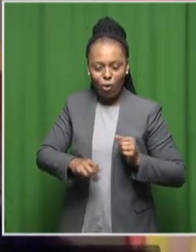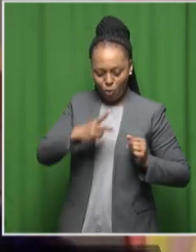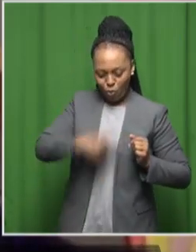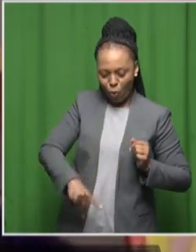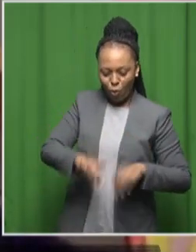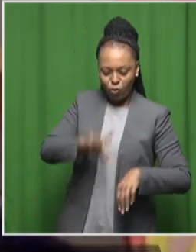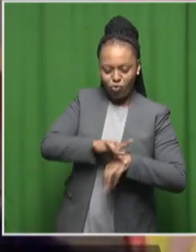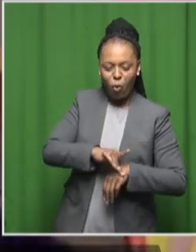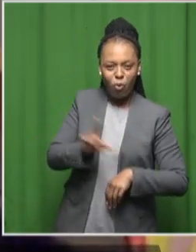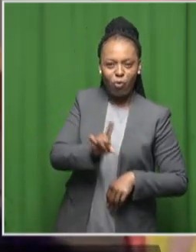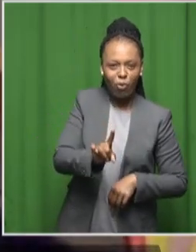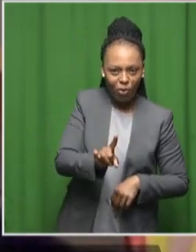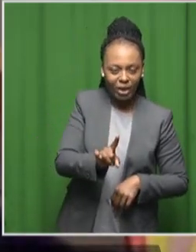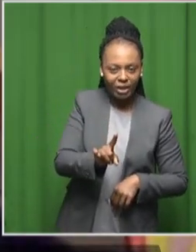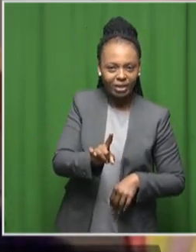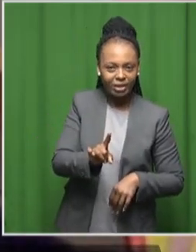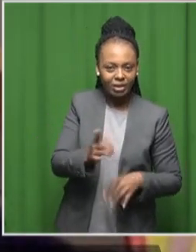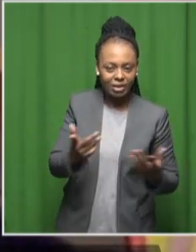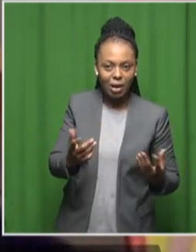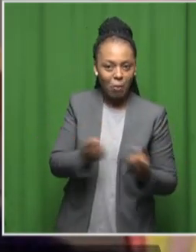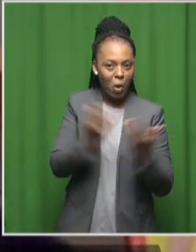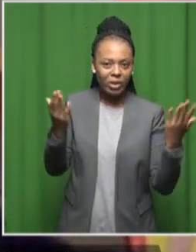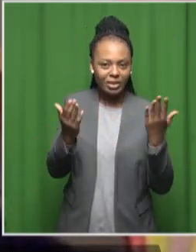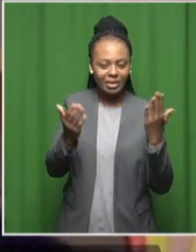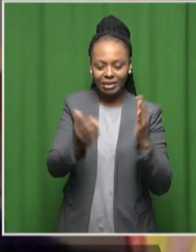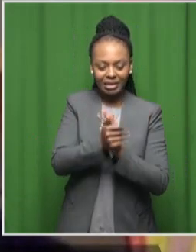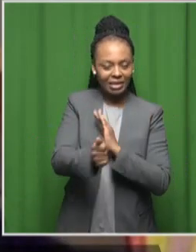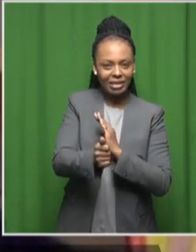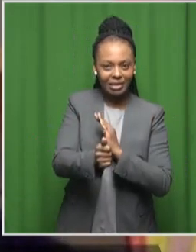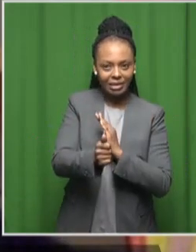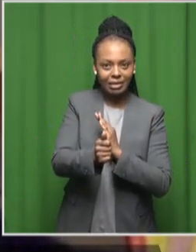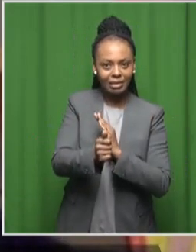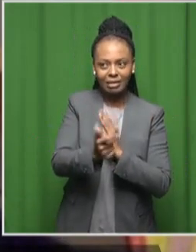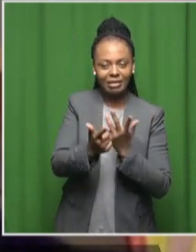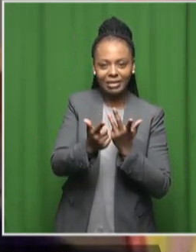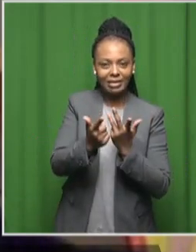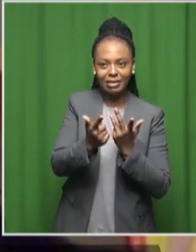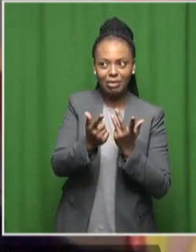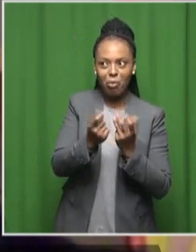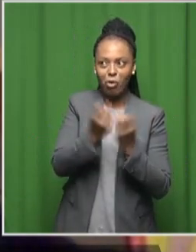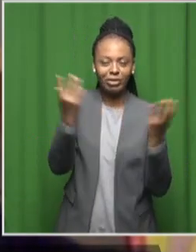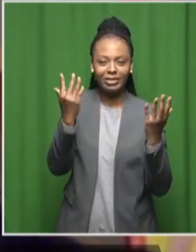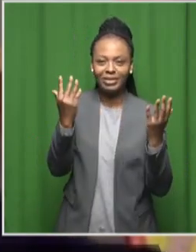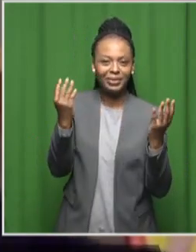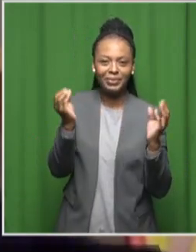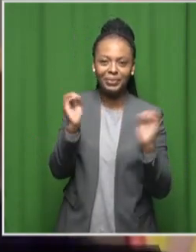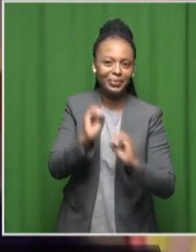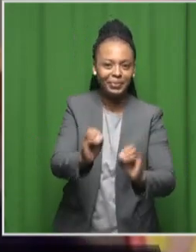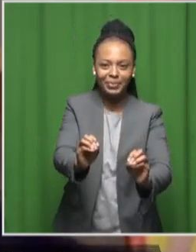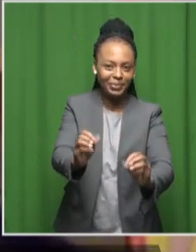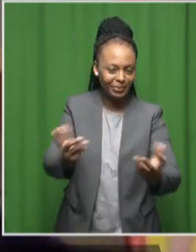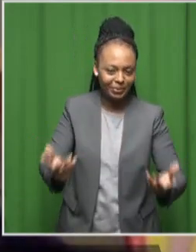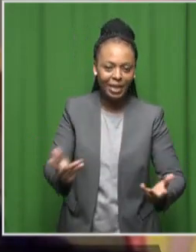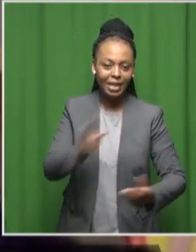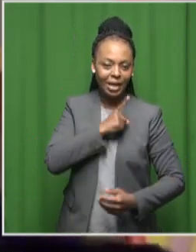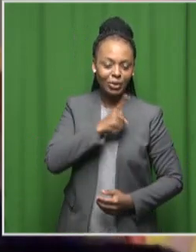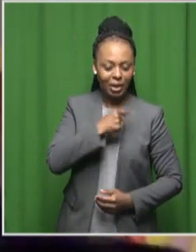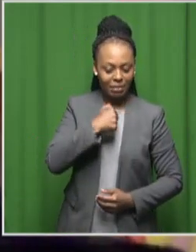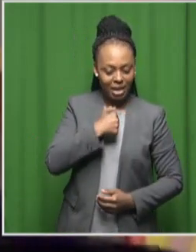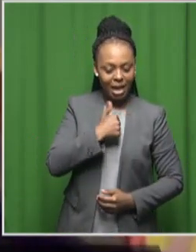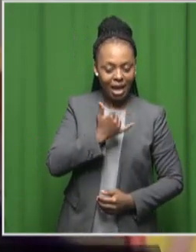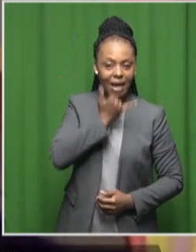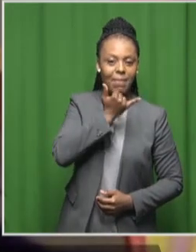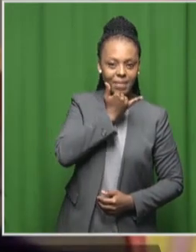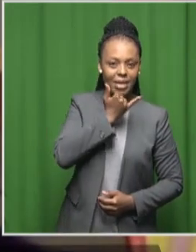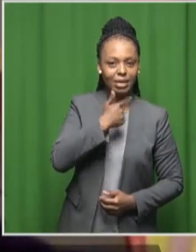And due to the lack of access in South Africa, it's been quite difficult to get the word across, and that's why I'm so grateful to be offered the opportunity